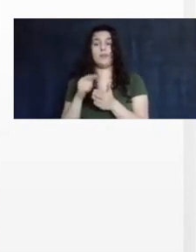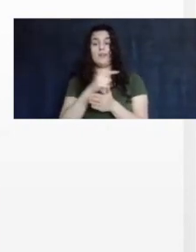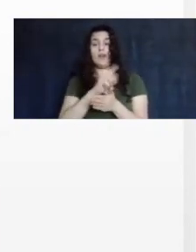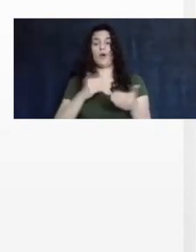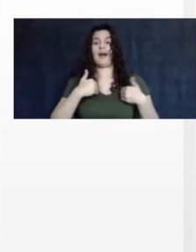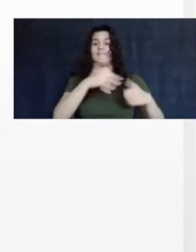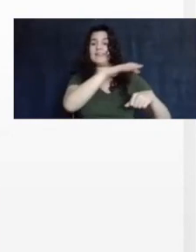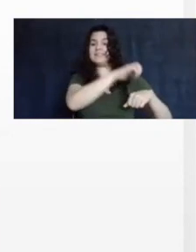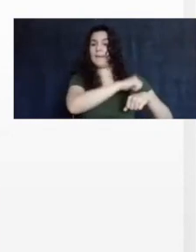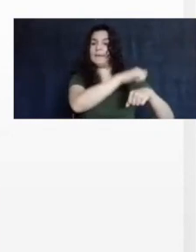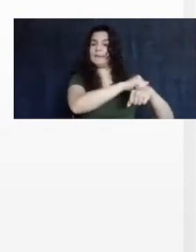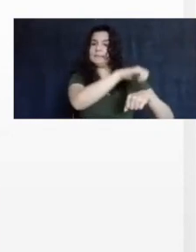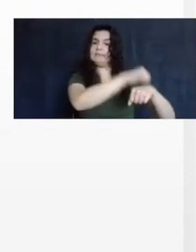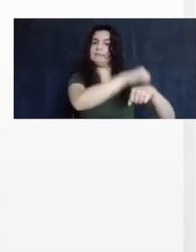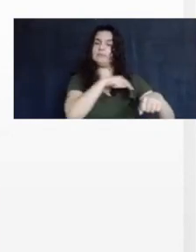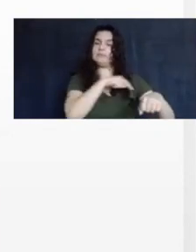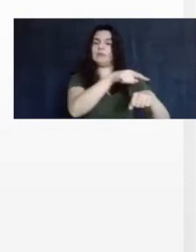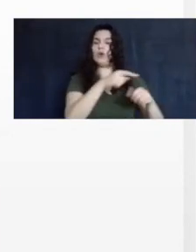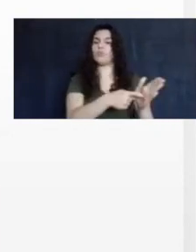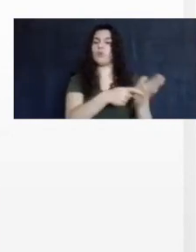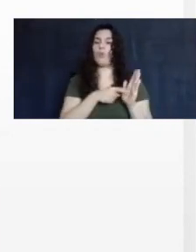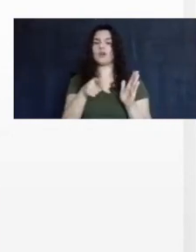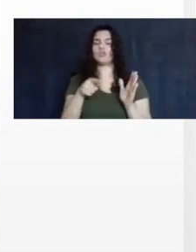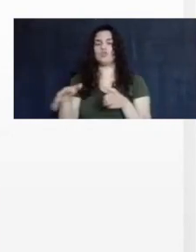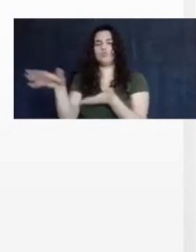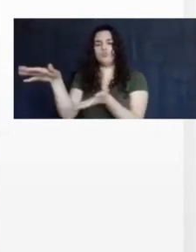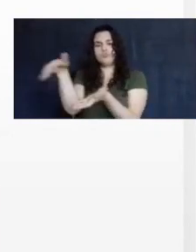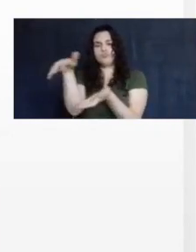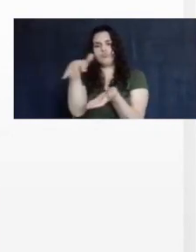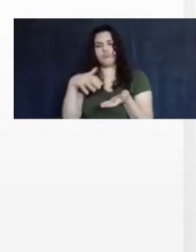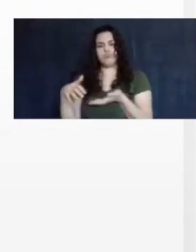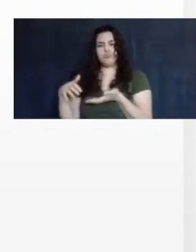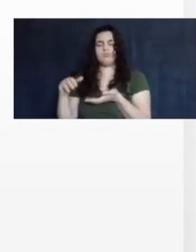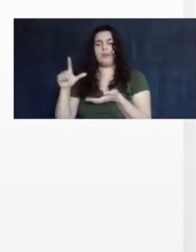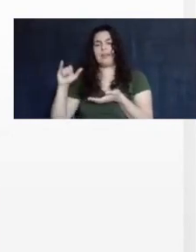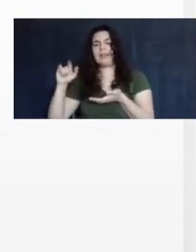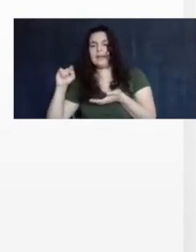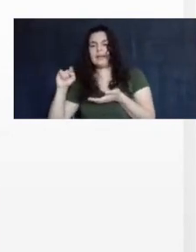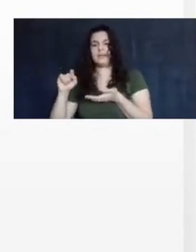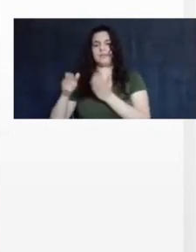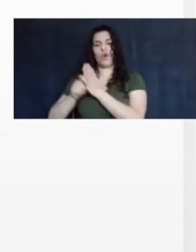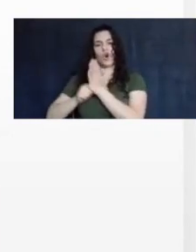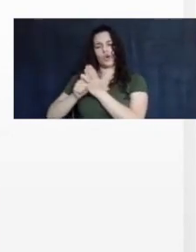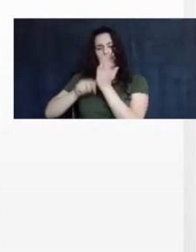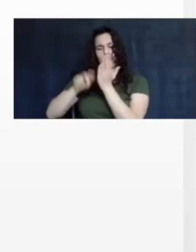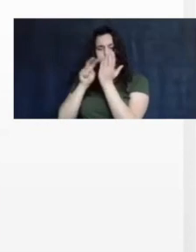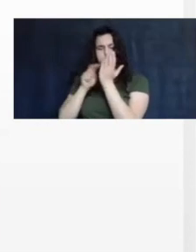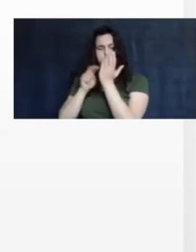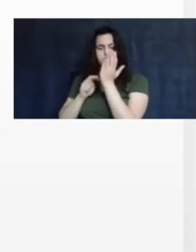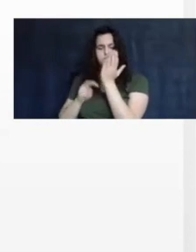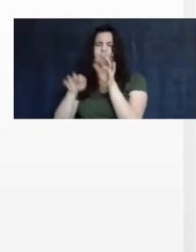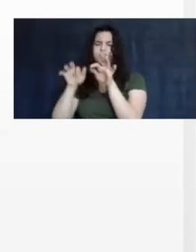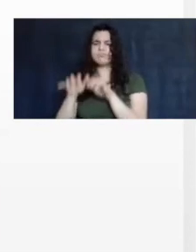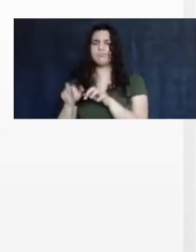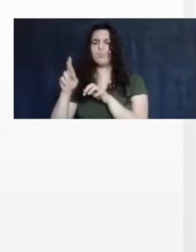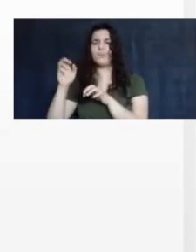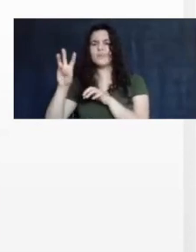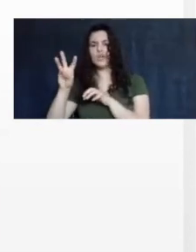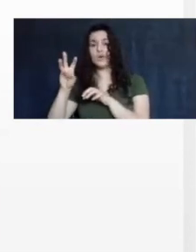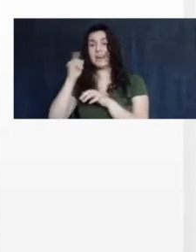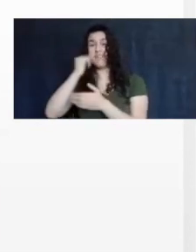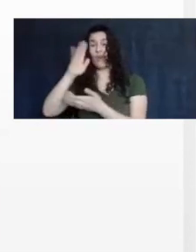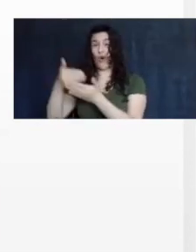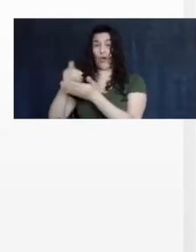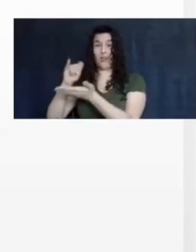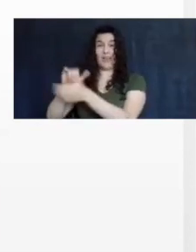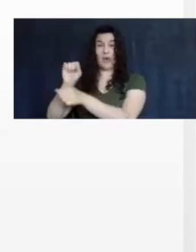assignments that are going to require you to collect some literature, do some article reviews. If you do all of that work in